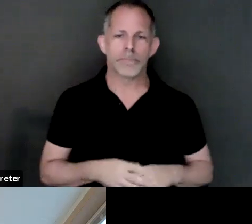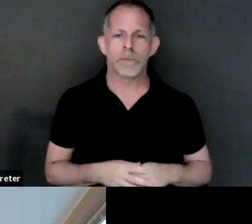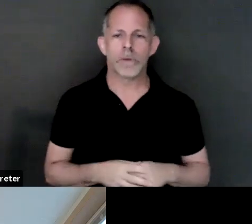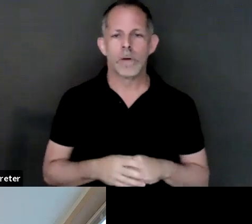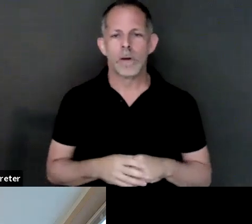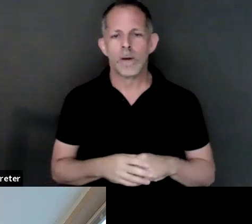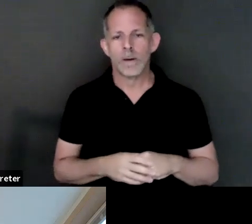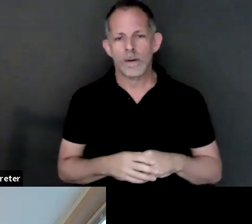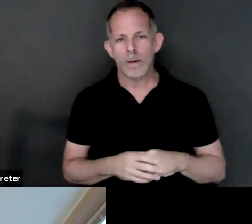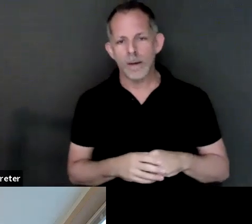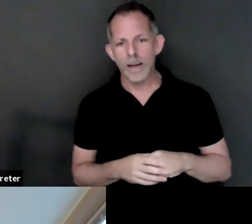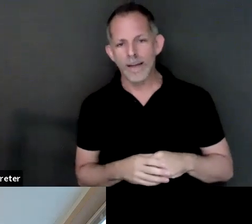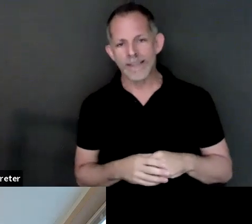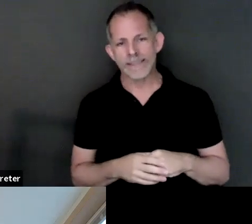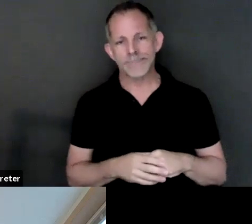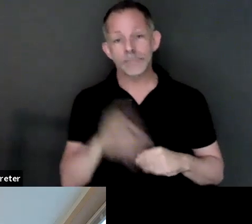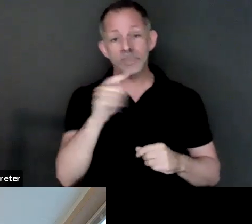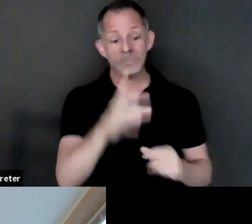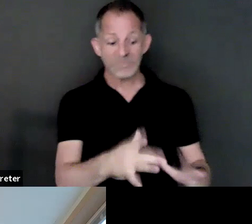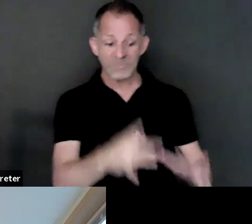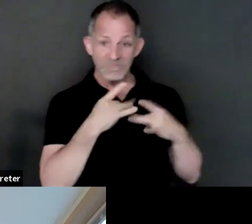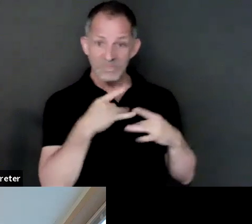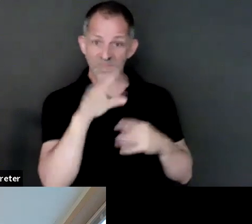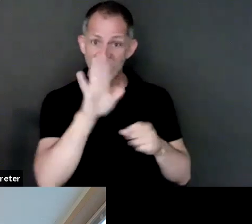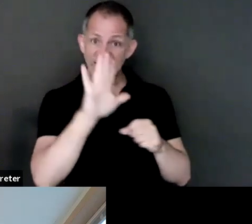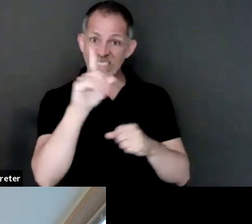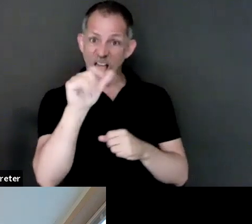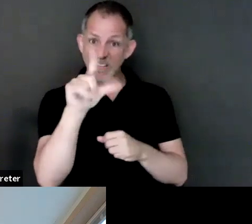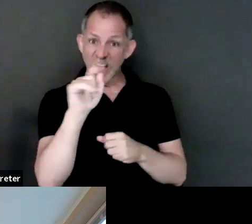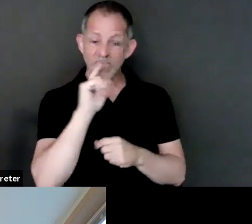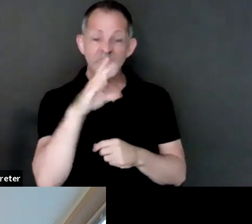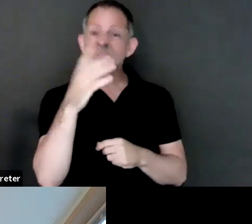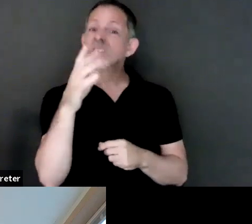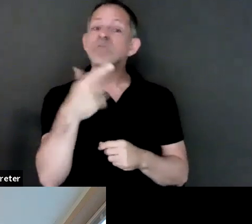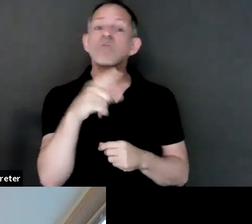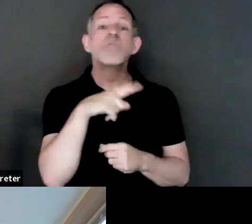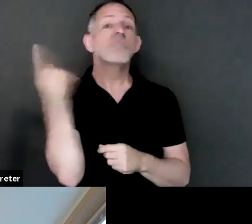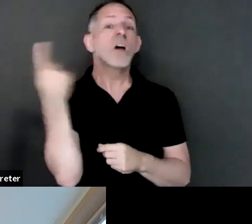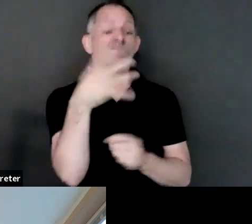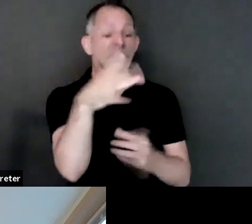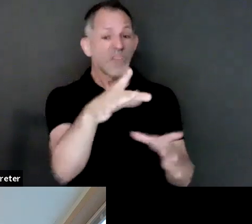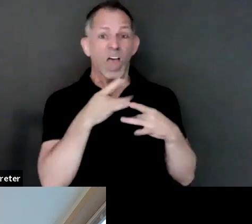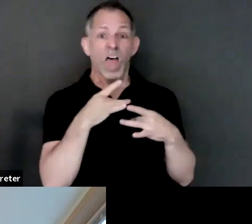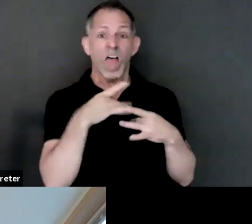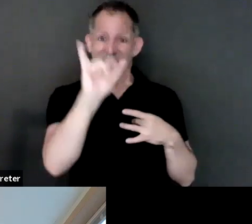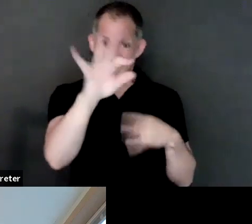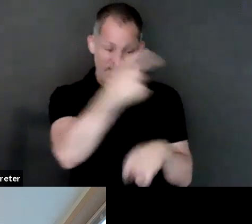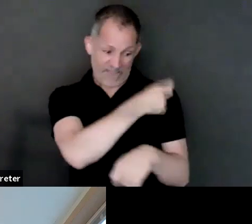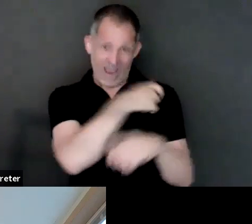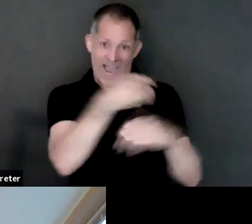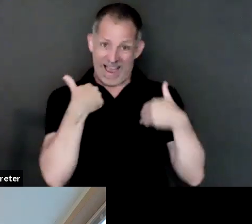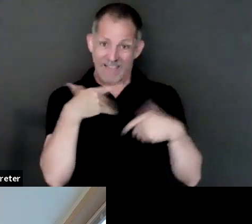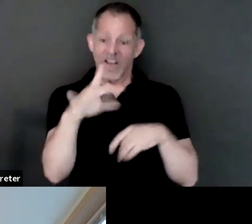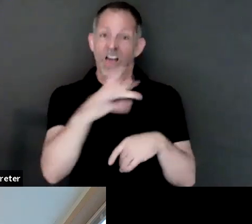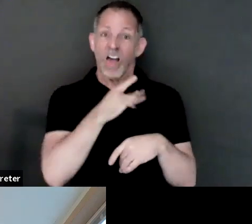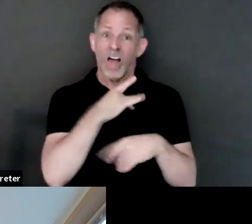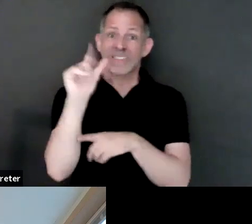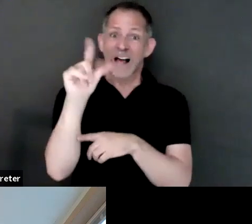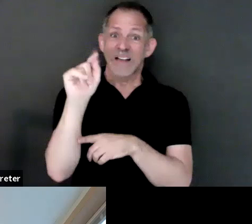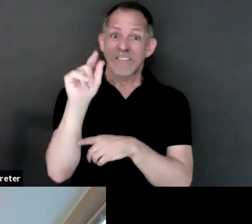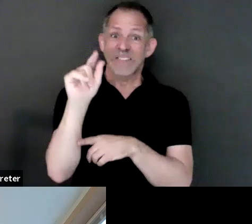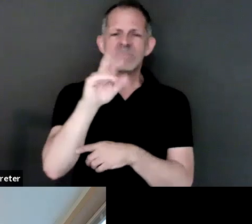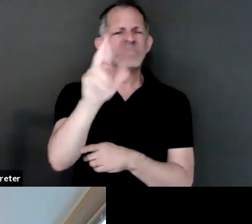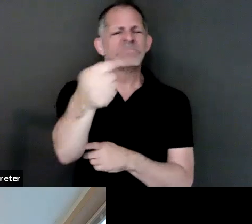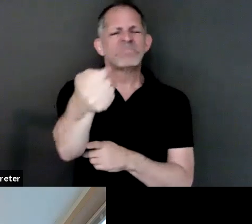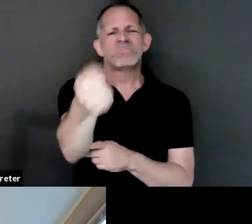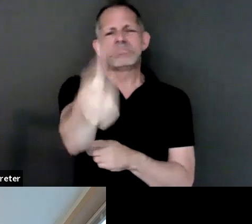rate than for vaccinated persons compared to unvaccinated persons. Looking at the